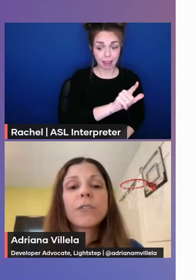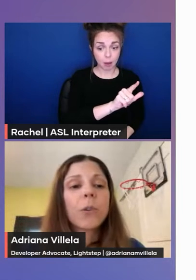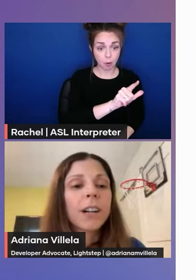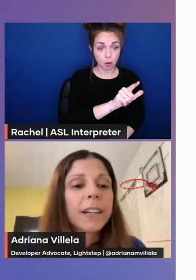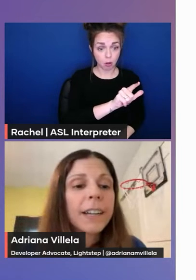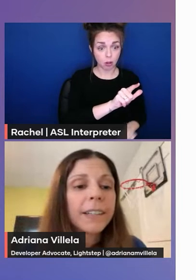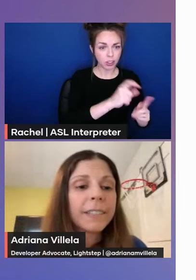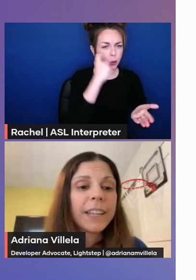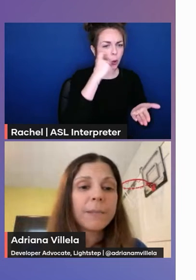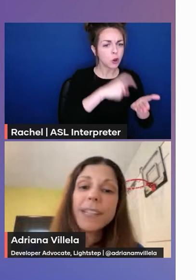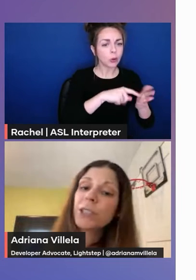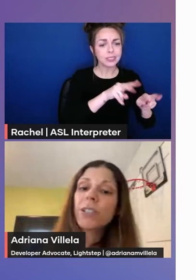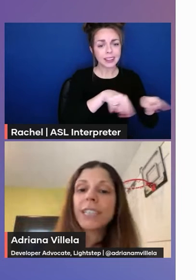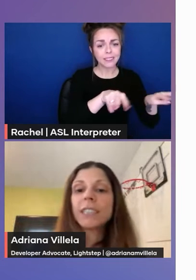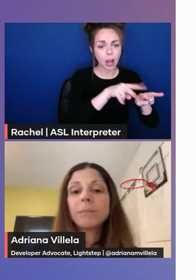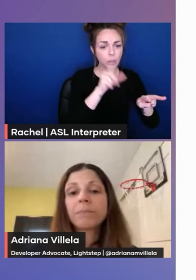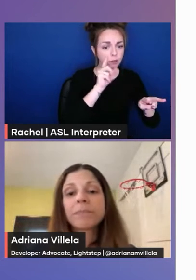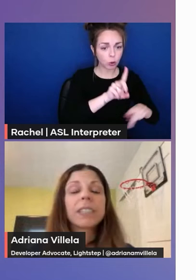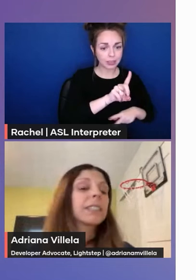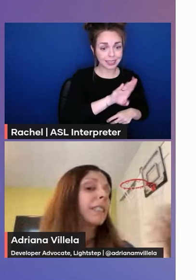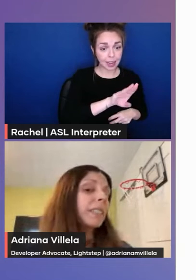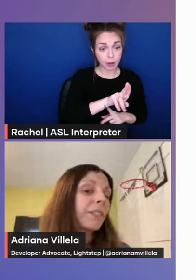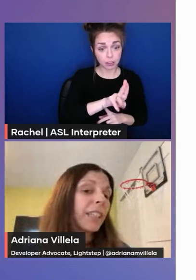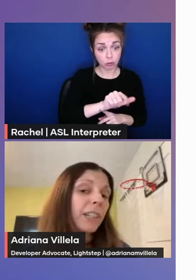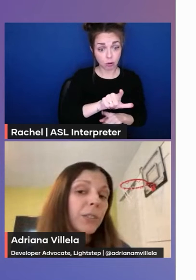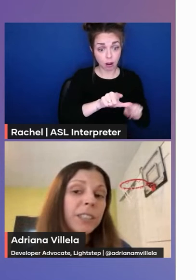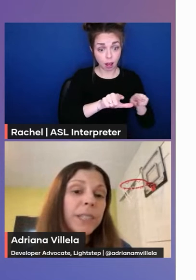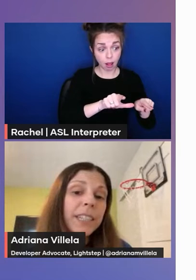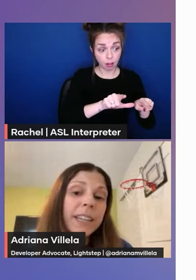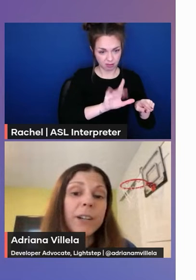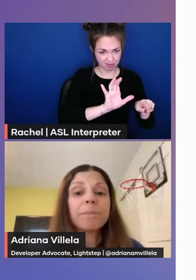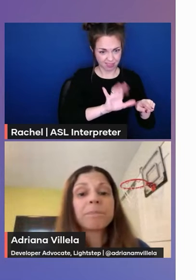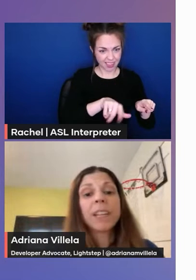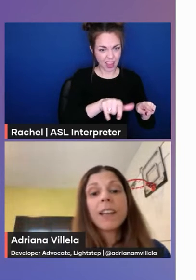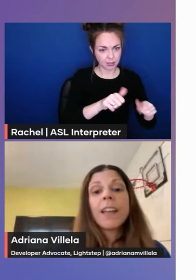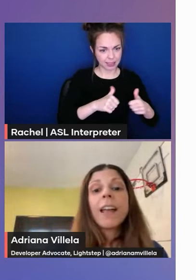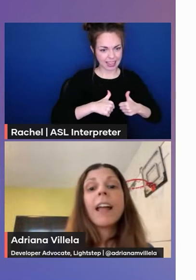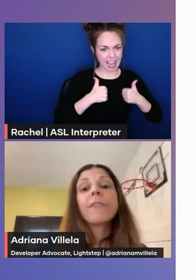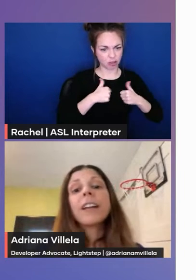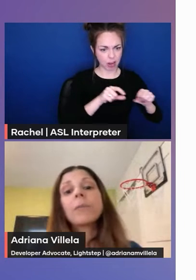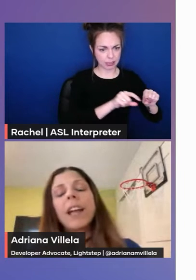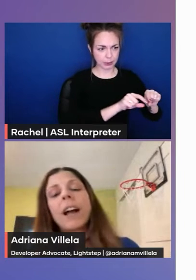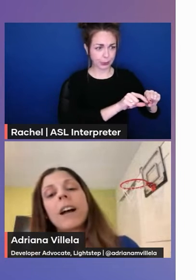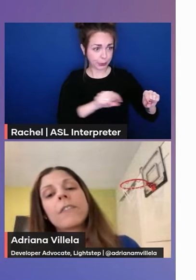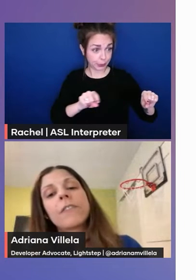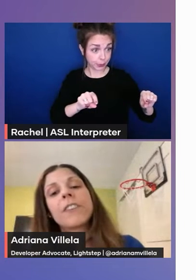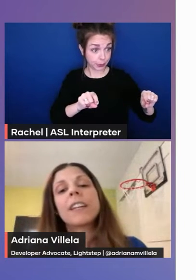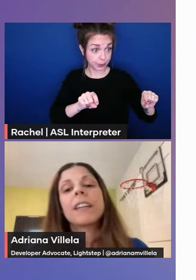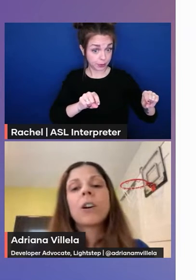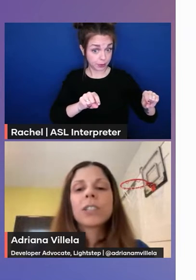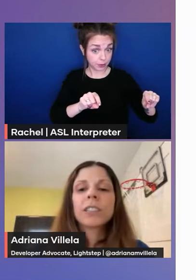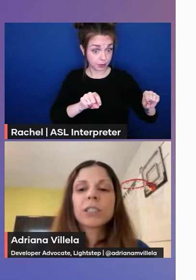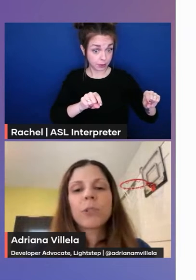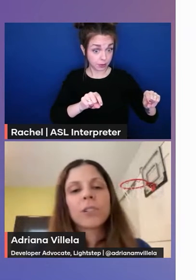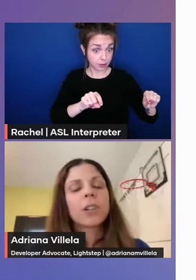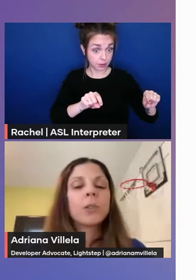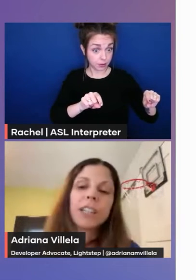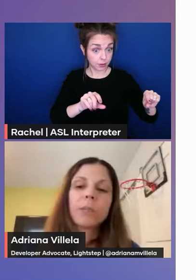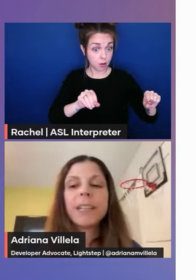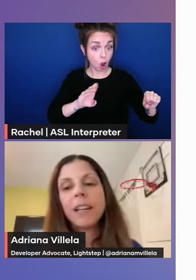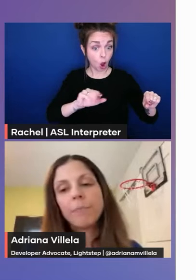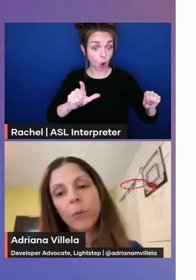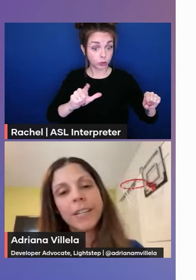value for database URL is this lovely address that we see here. And then we have the OTel